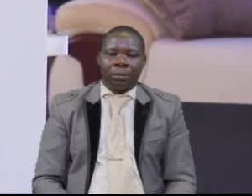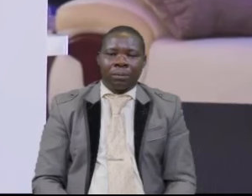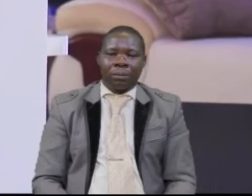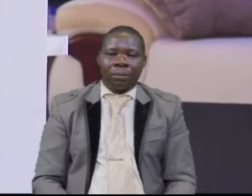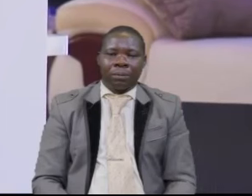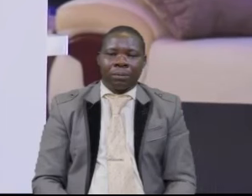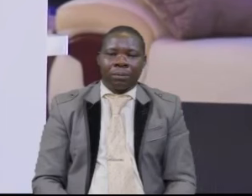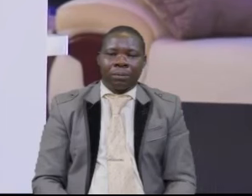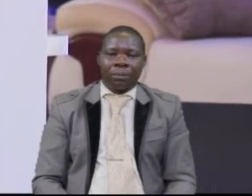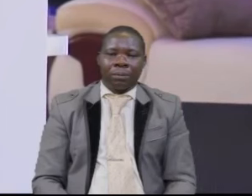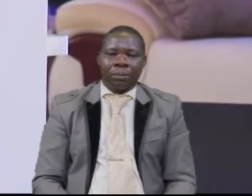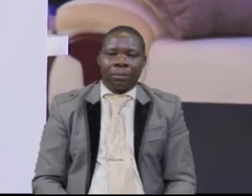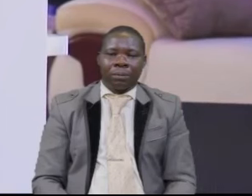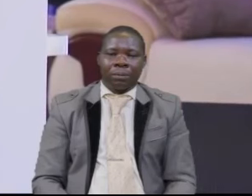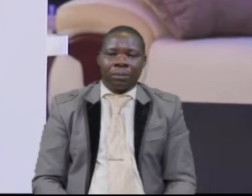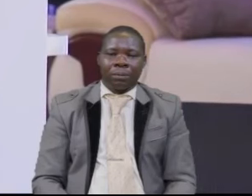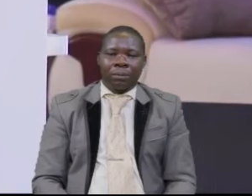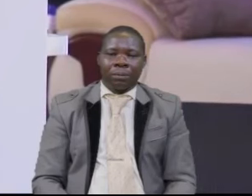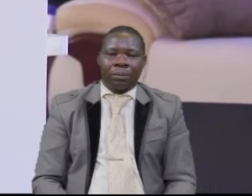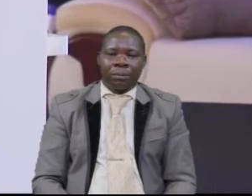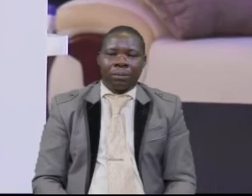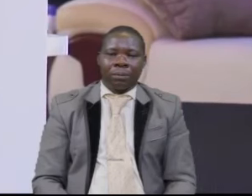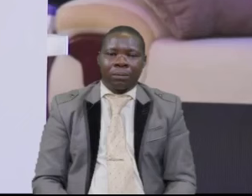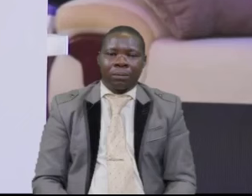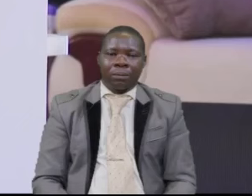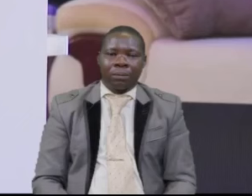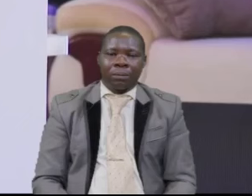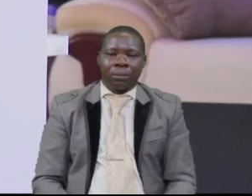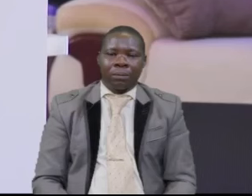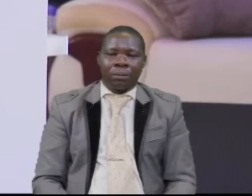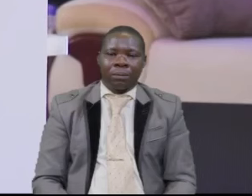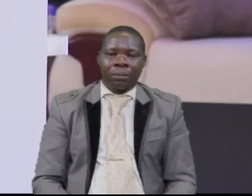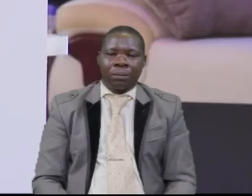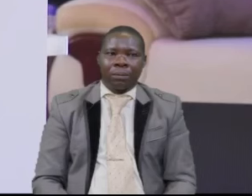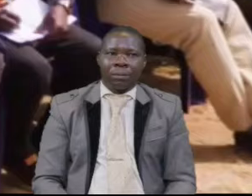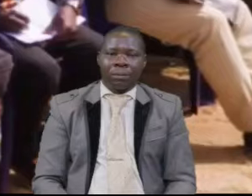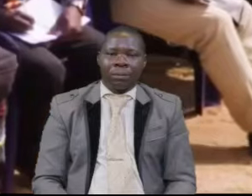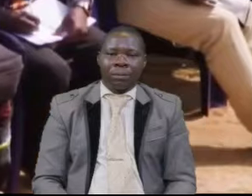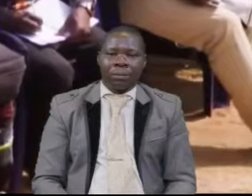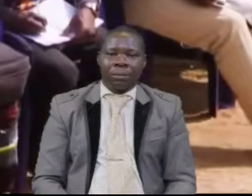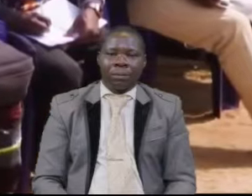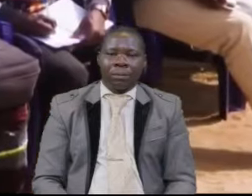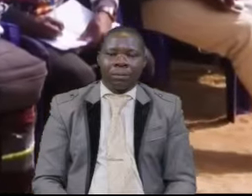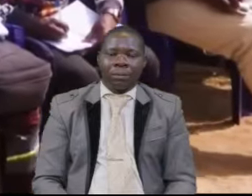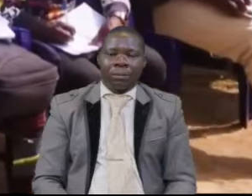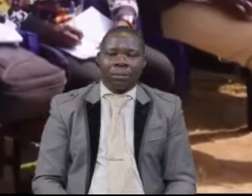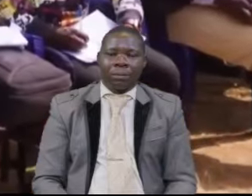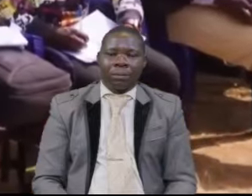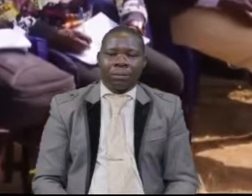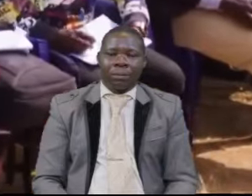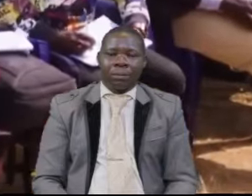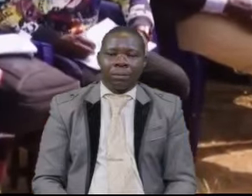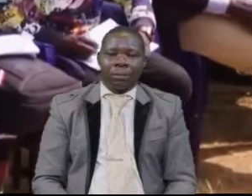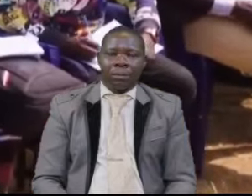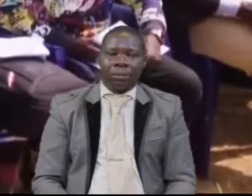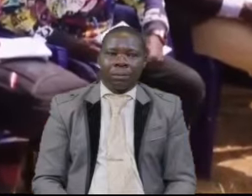he did not fall, you will not fall. He did not faint, you will not faint. He did not falter, you will